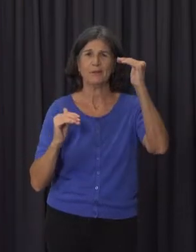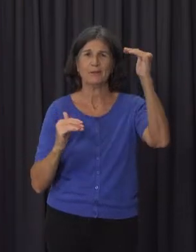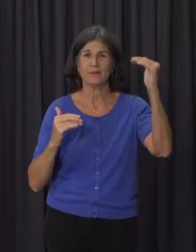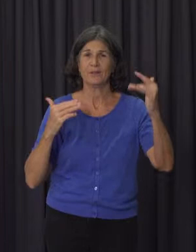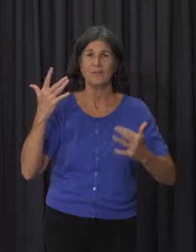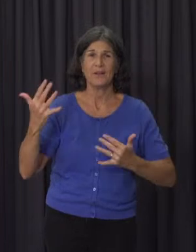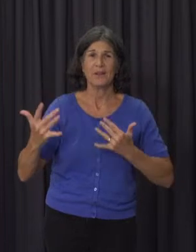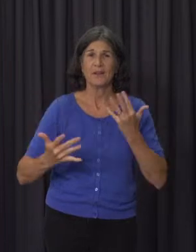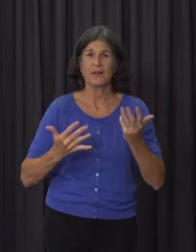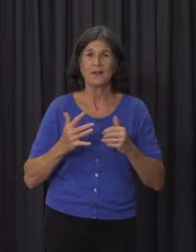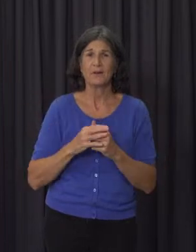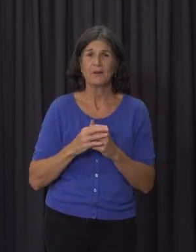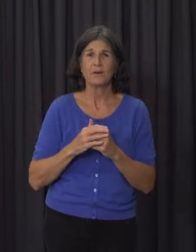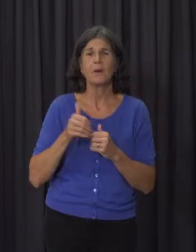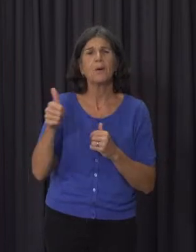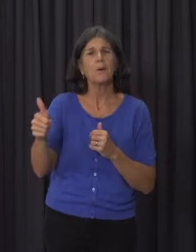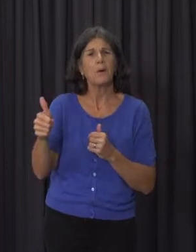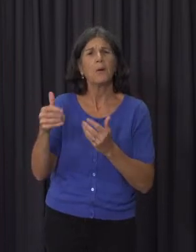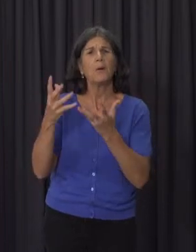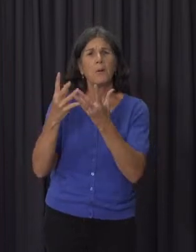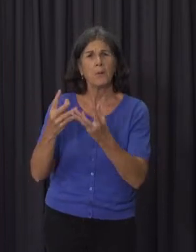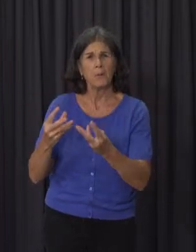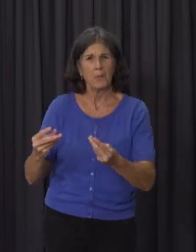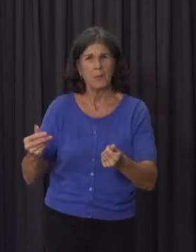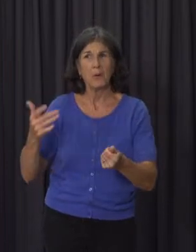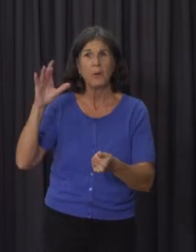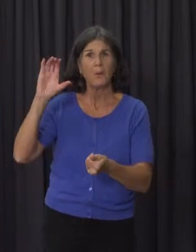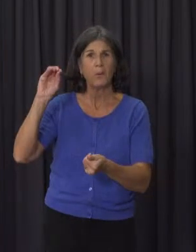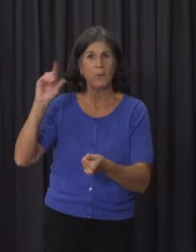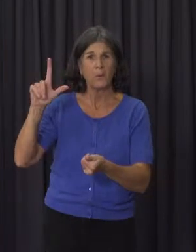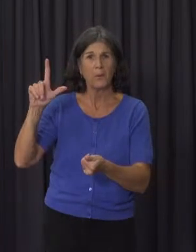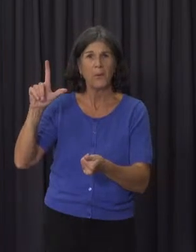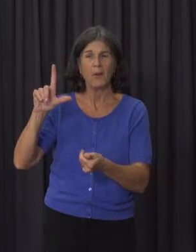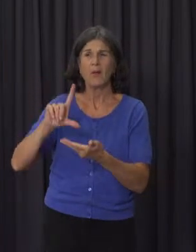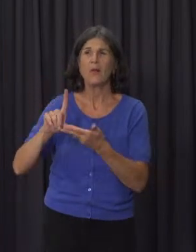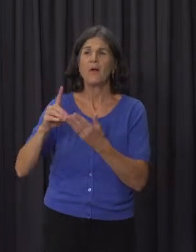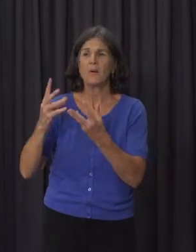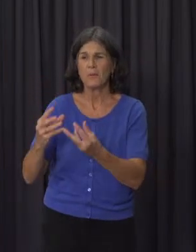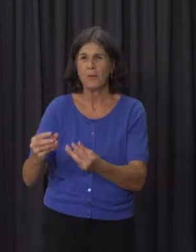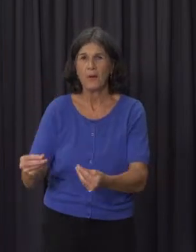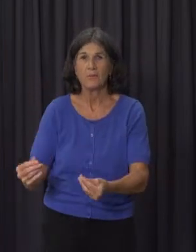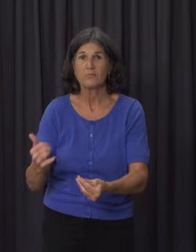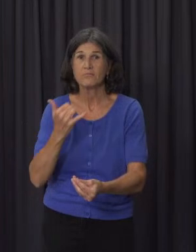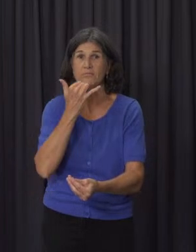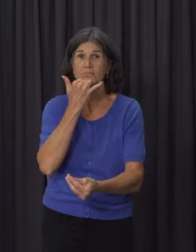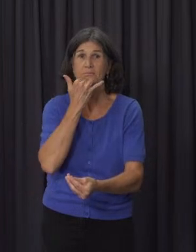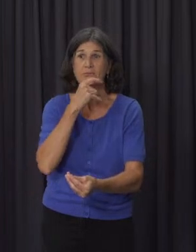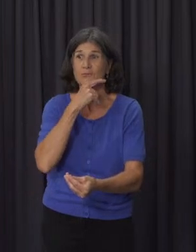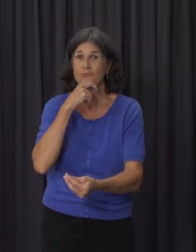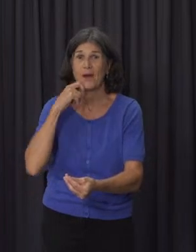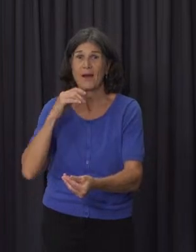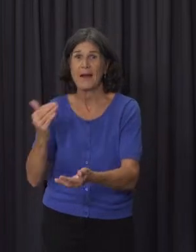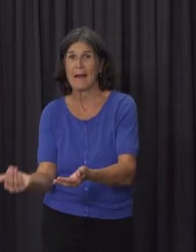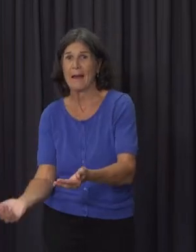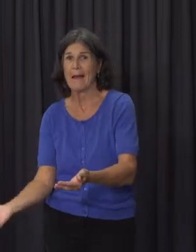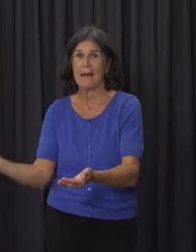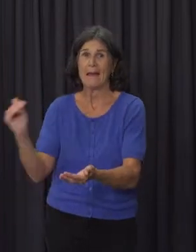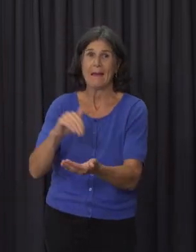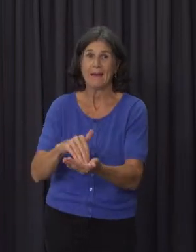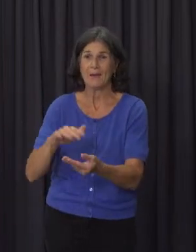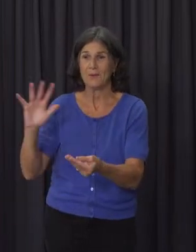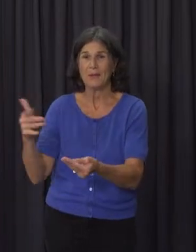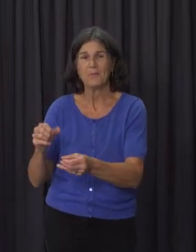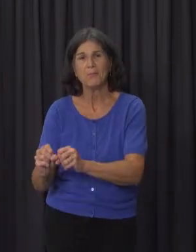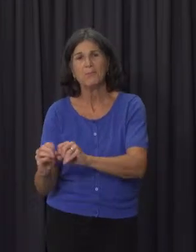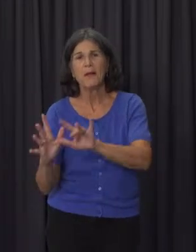little bit more humidity. And then when we see conditions that are very dry and hot with a little bit of wind, they can flare up and start